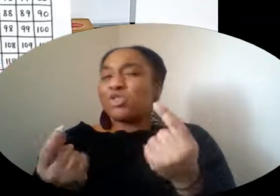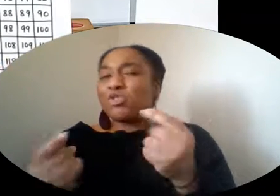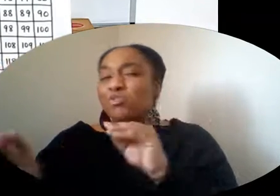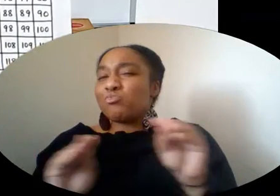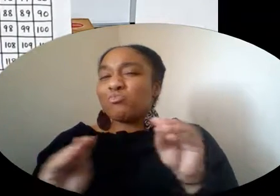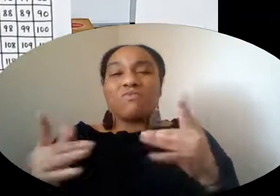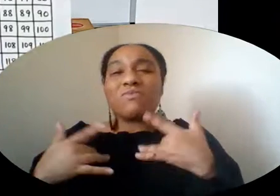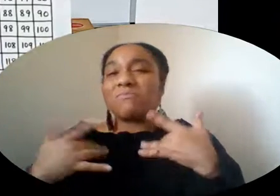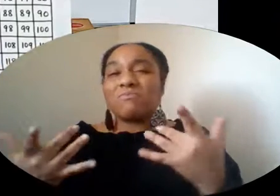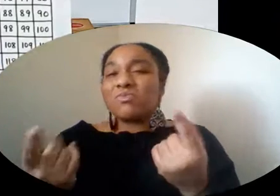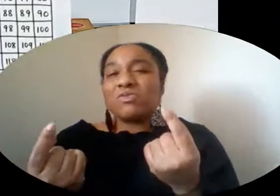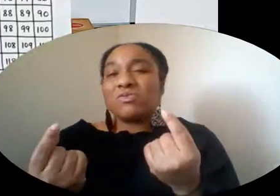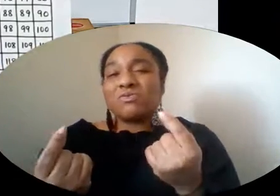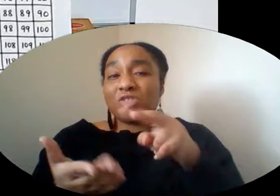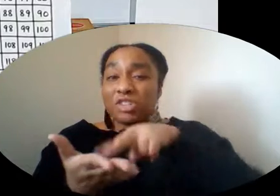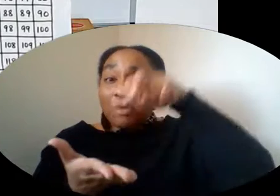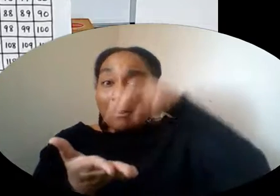right, here we go.